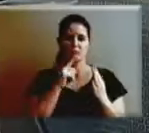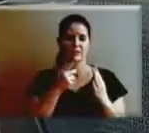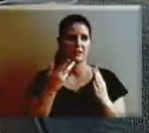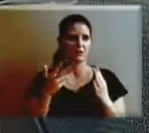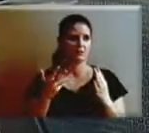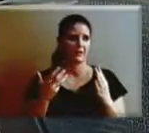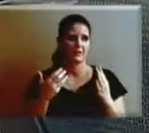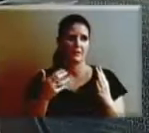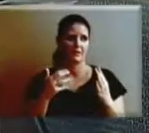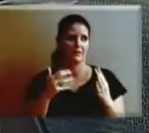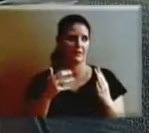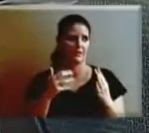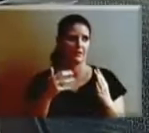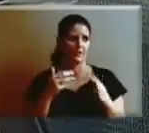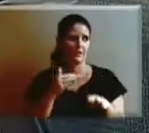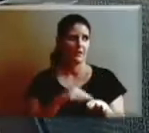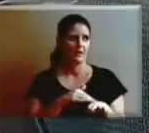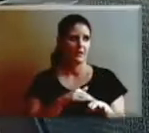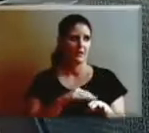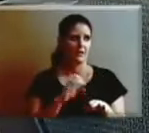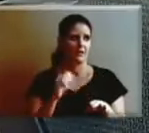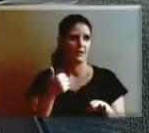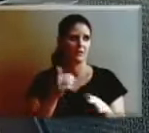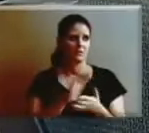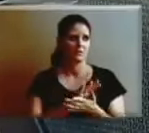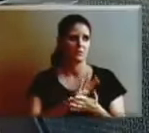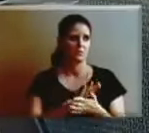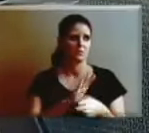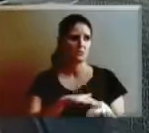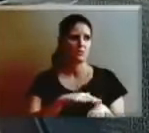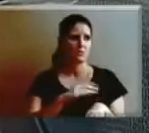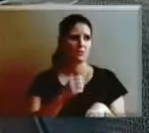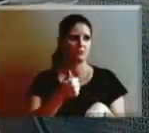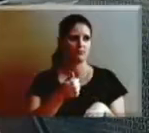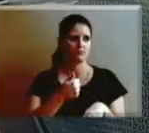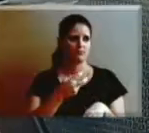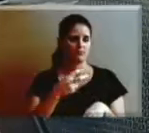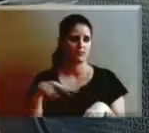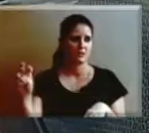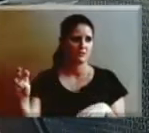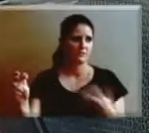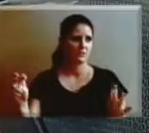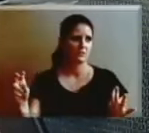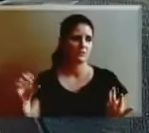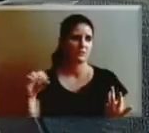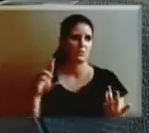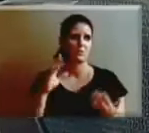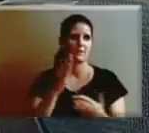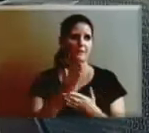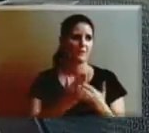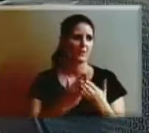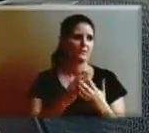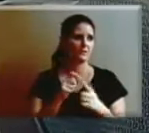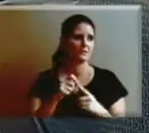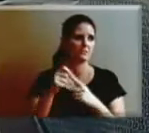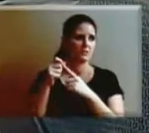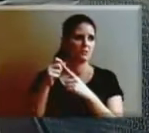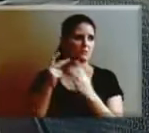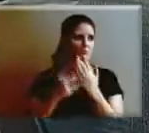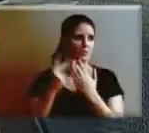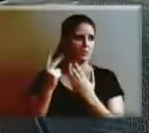schools on transfers, and or they're part of a special program such